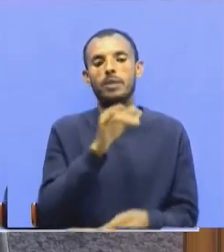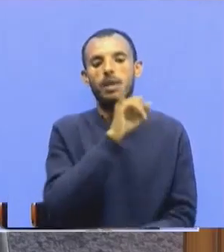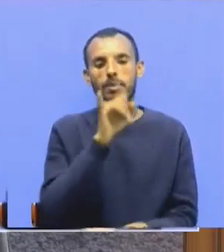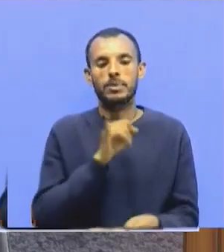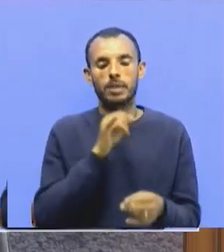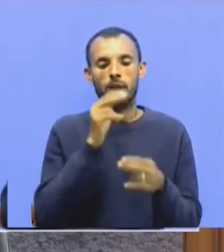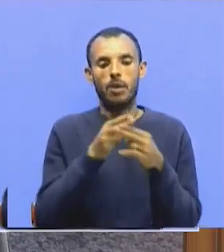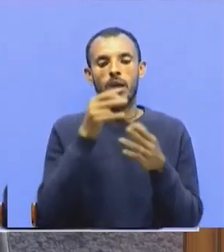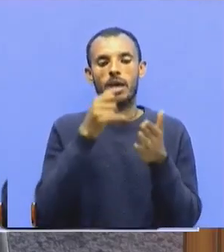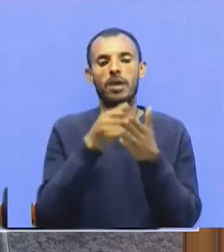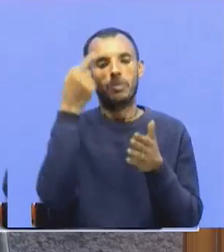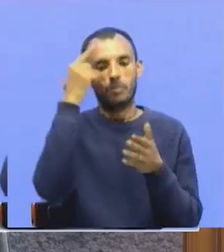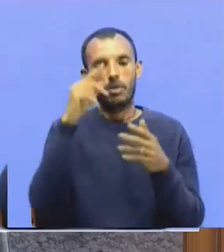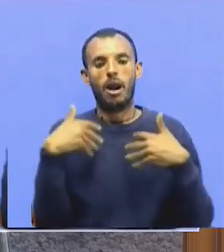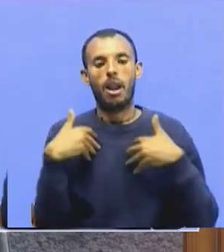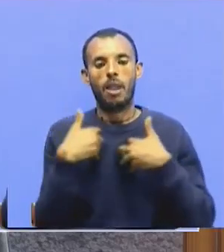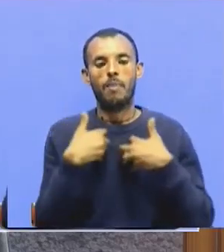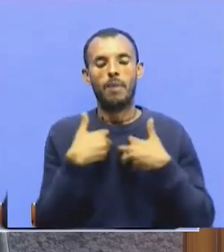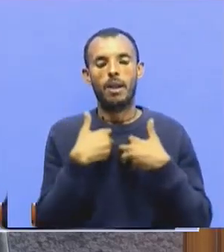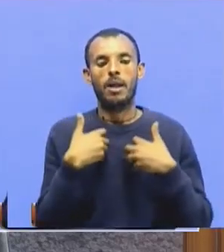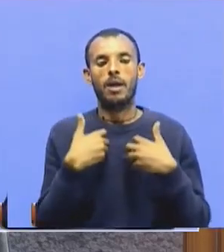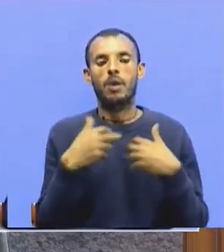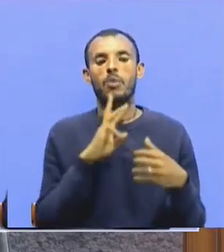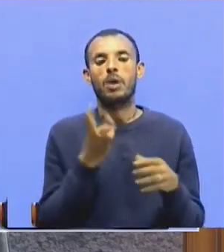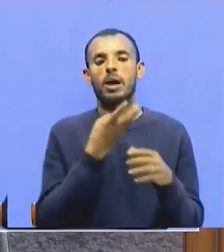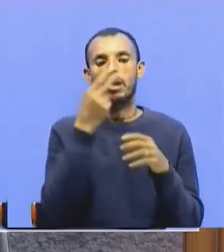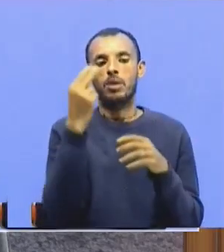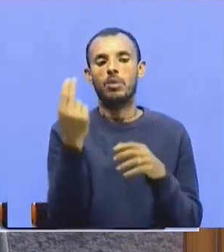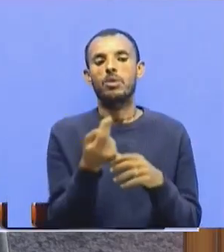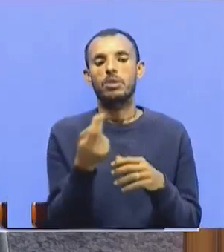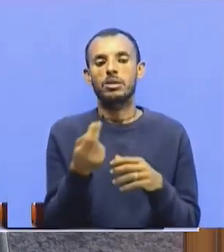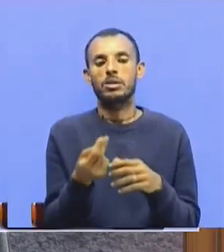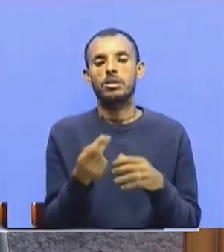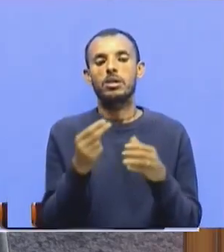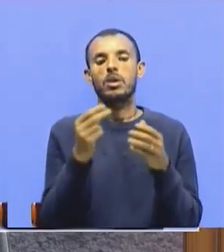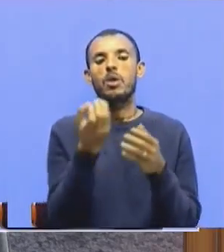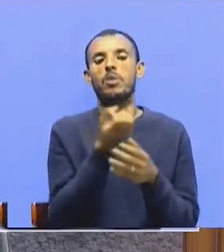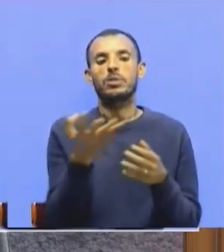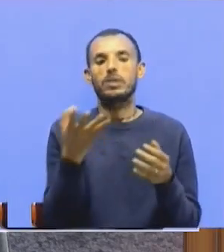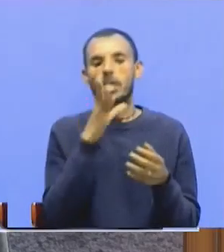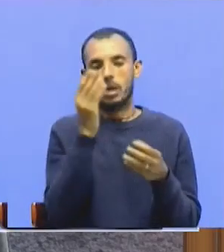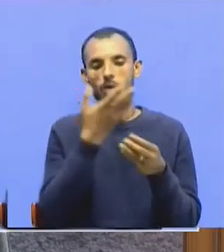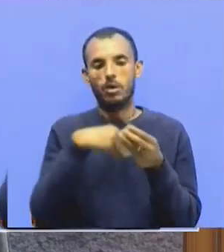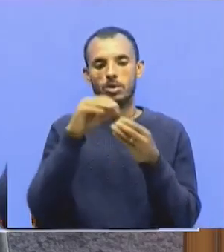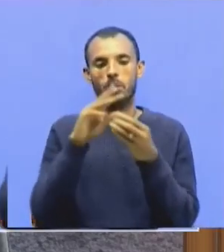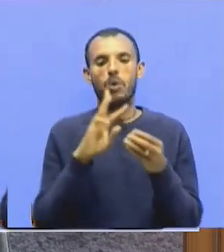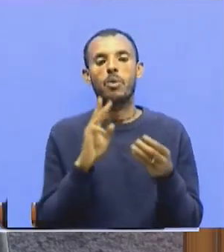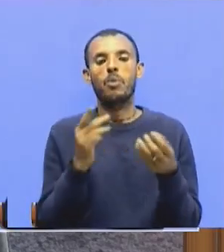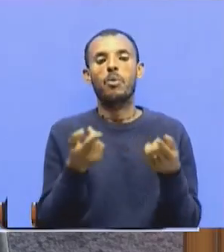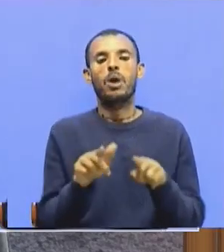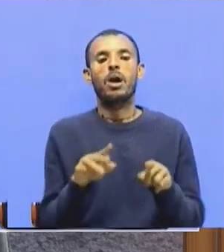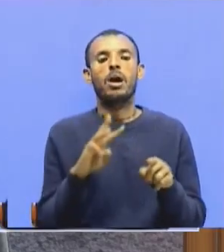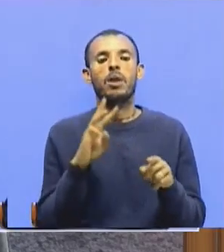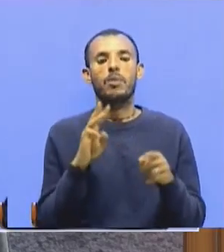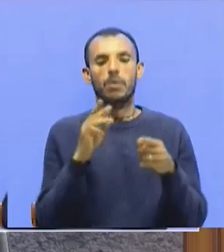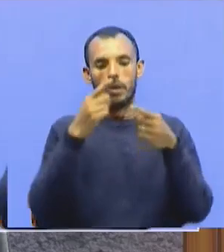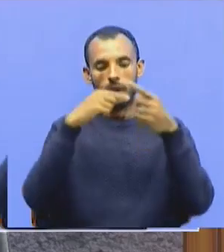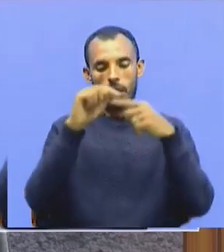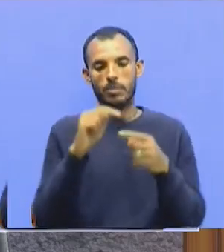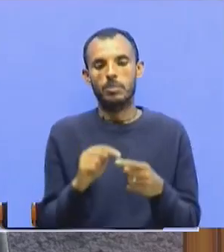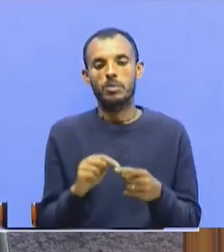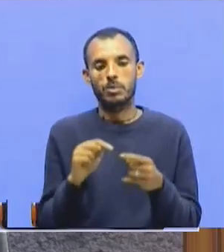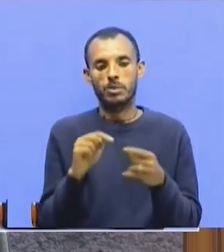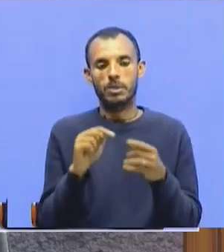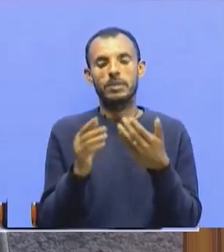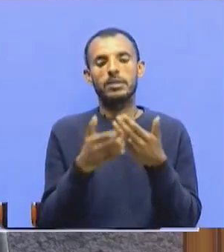for animal, and also we can use for objects. And also when we come to objective pronoun,